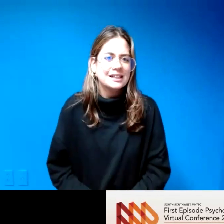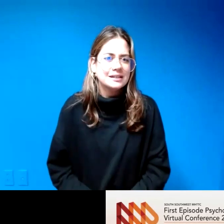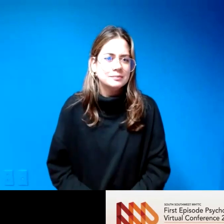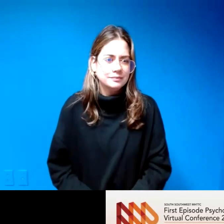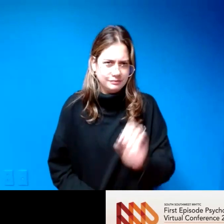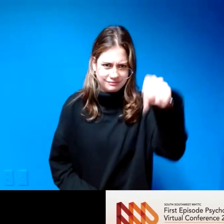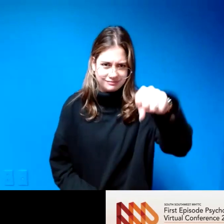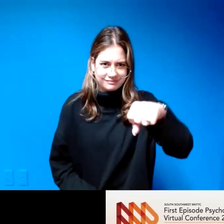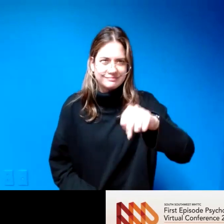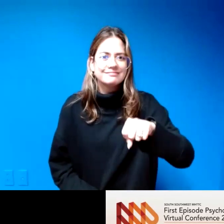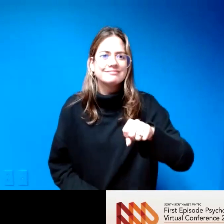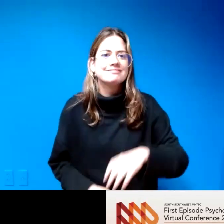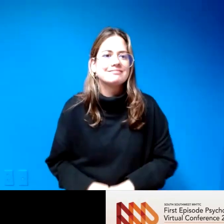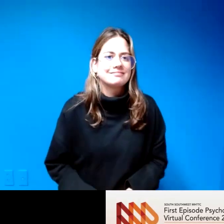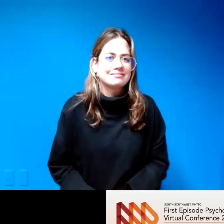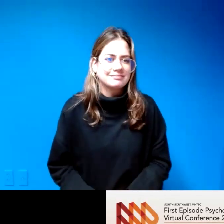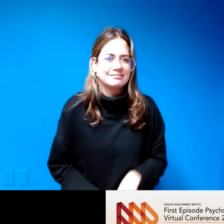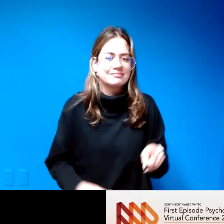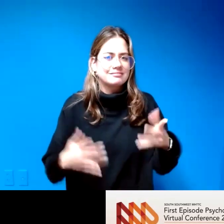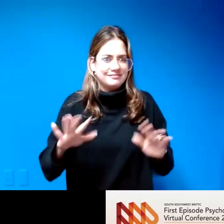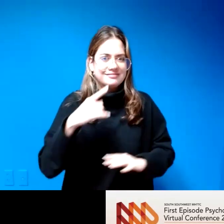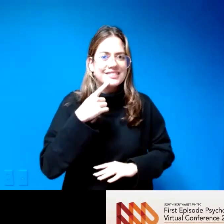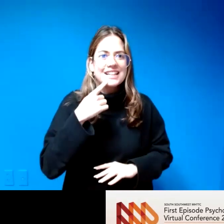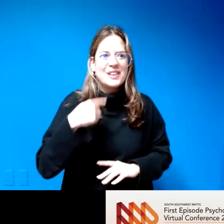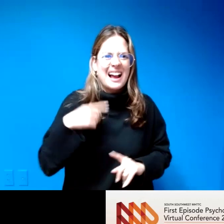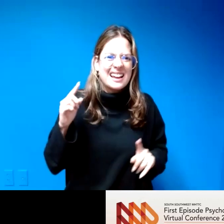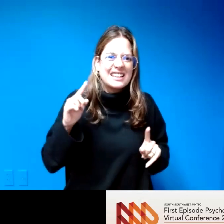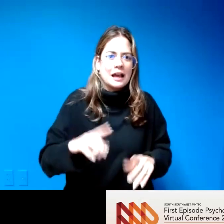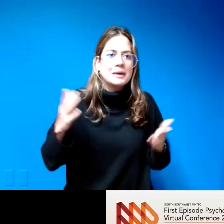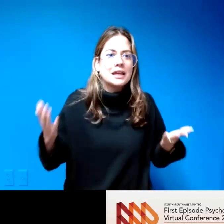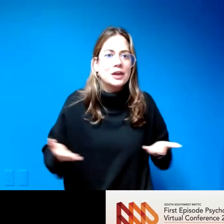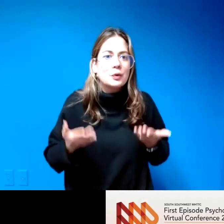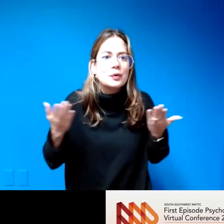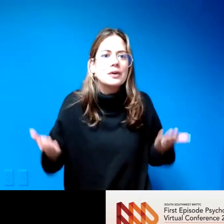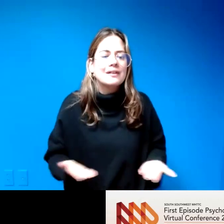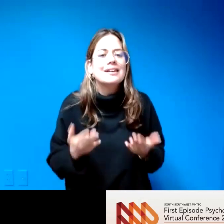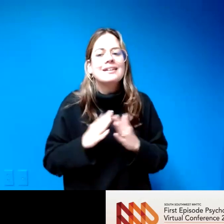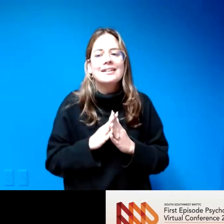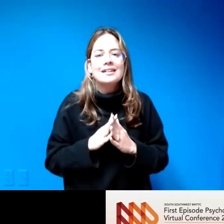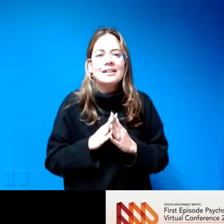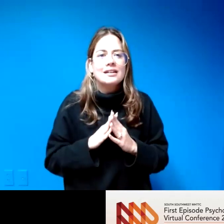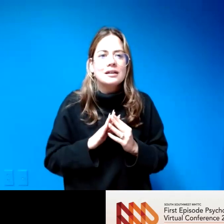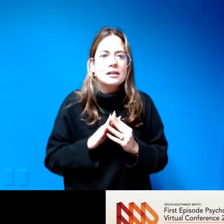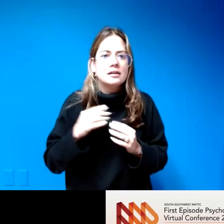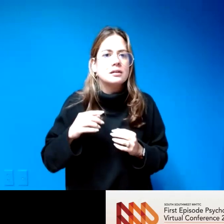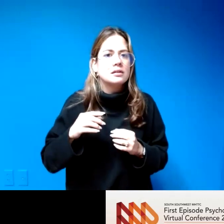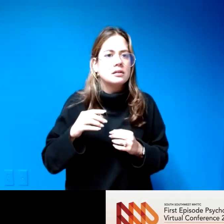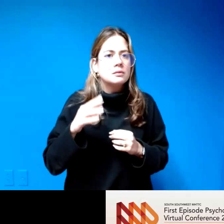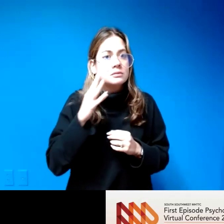Yes, absolutely. So, as I said, when I came here, we were, I had limited experience,